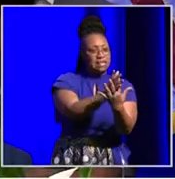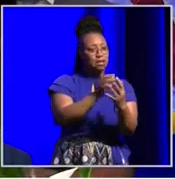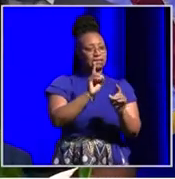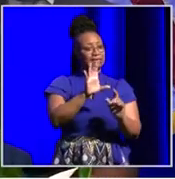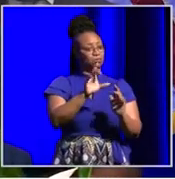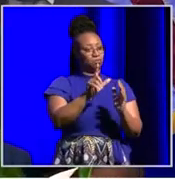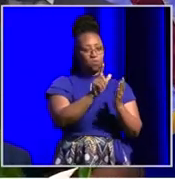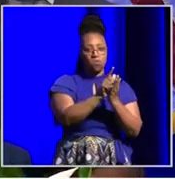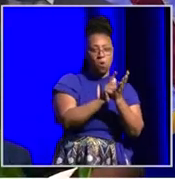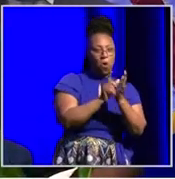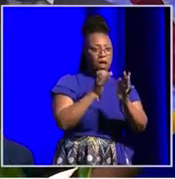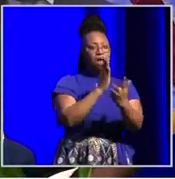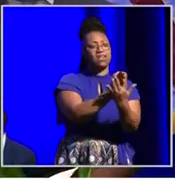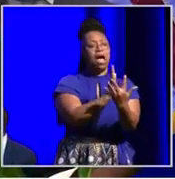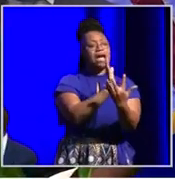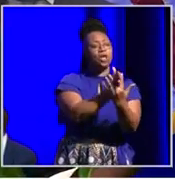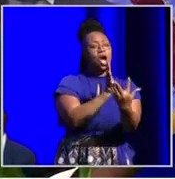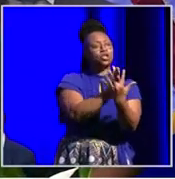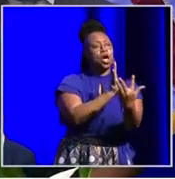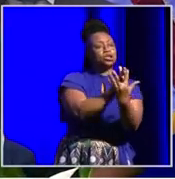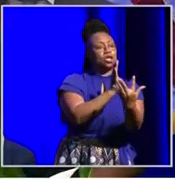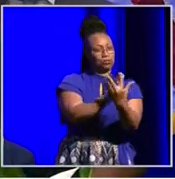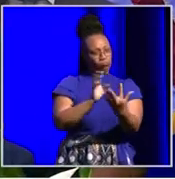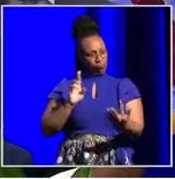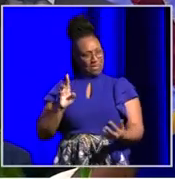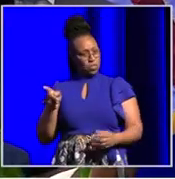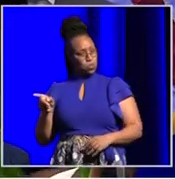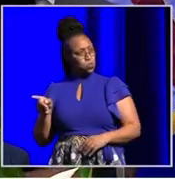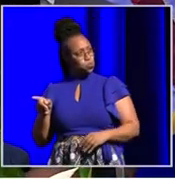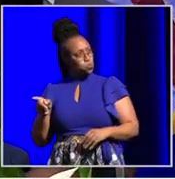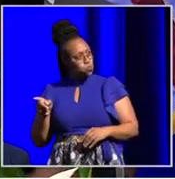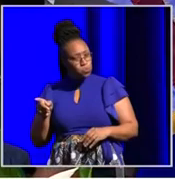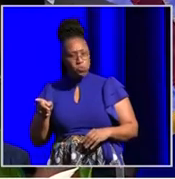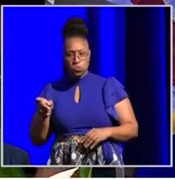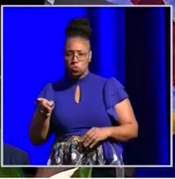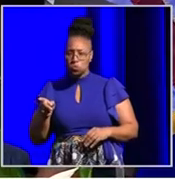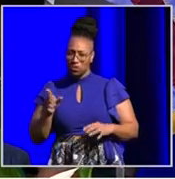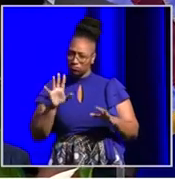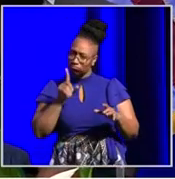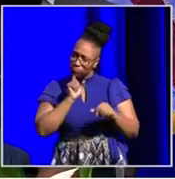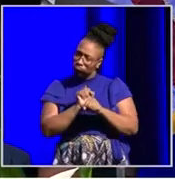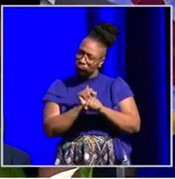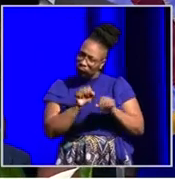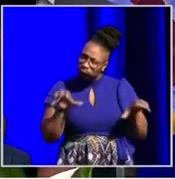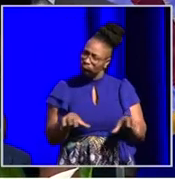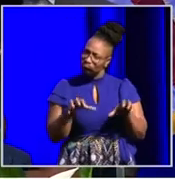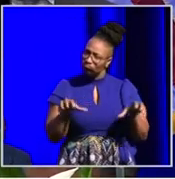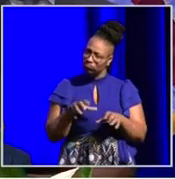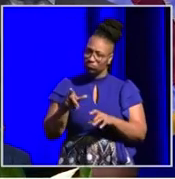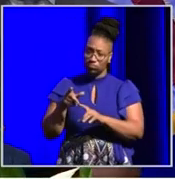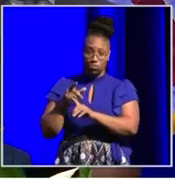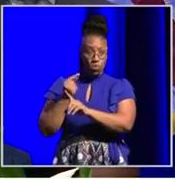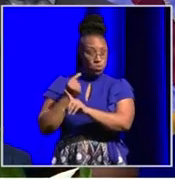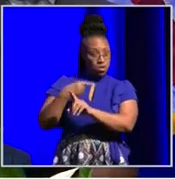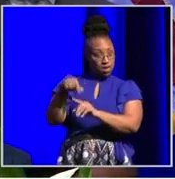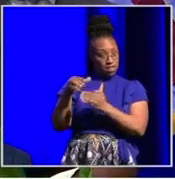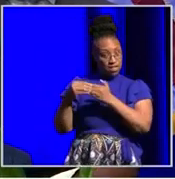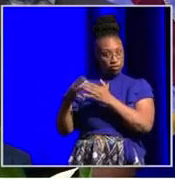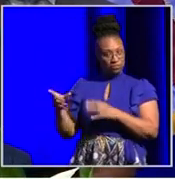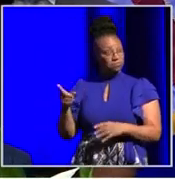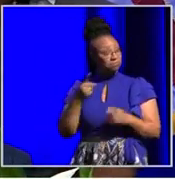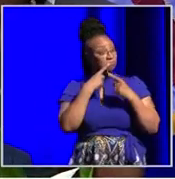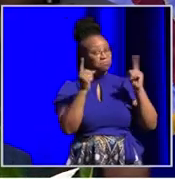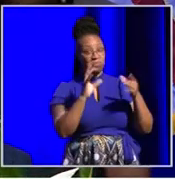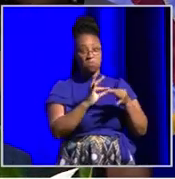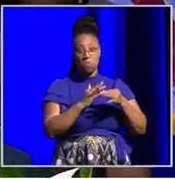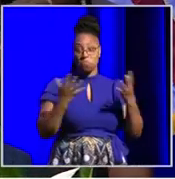on D.C. In fact, House Republican leadership has announced that one of the first 10 bills they will